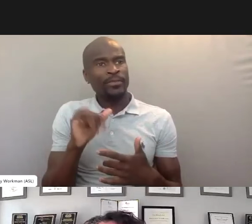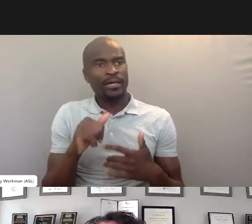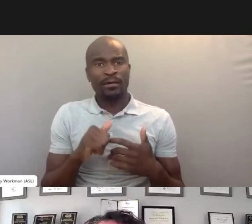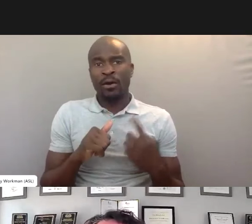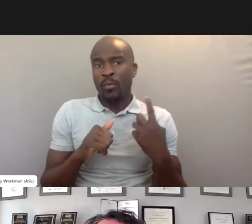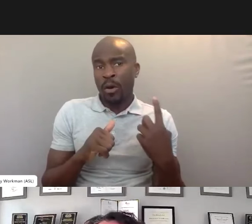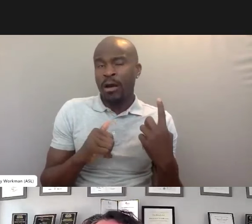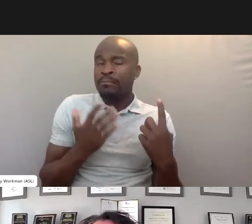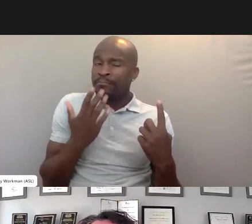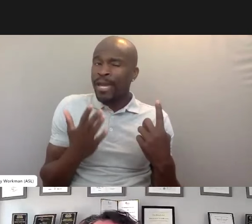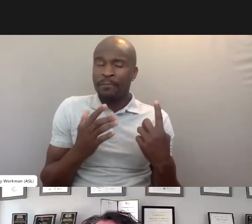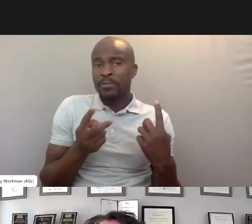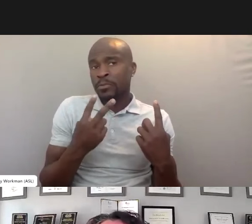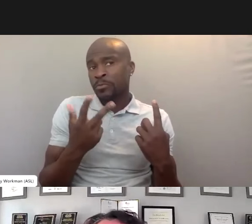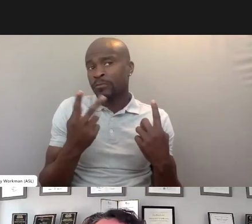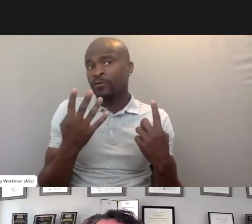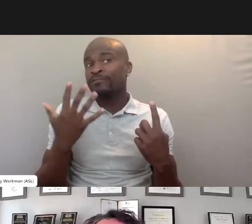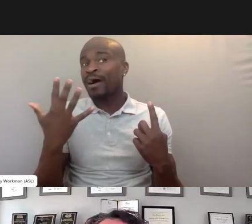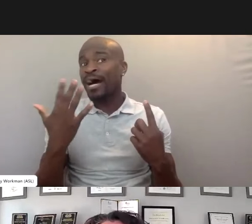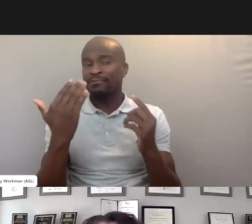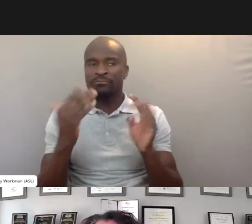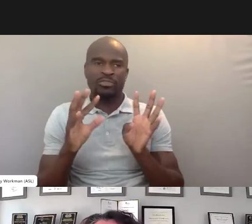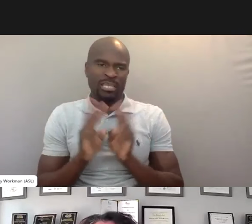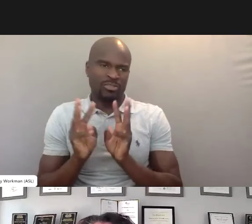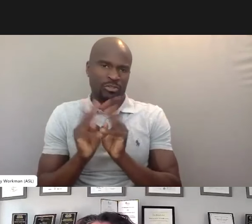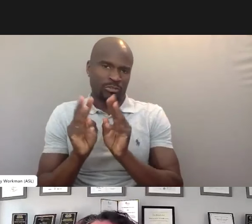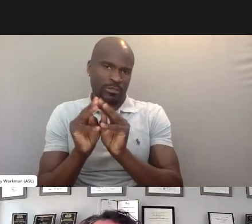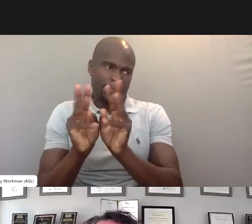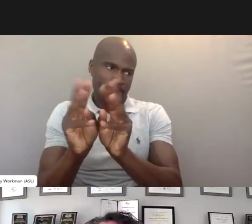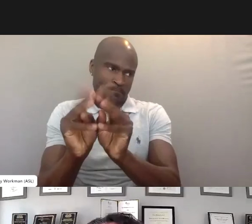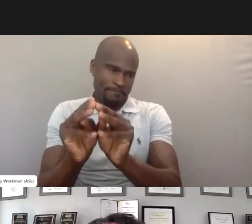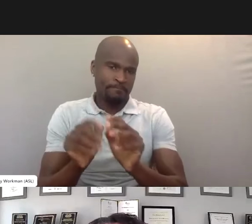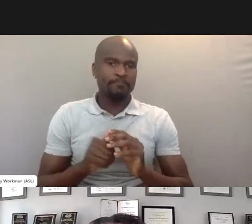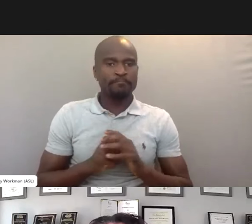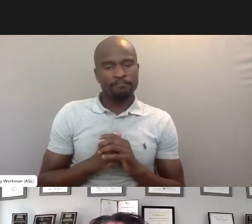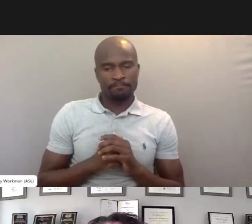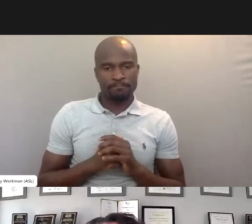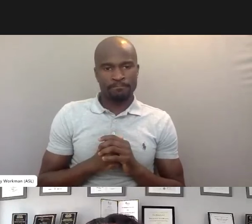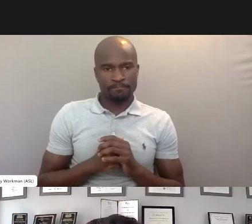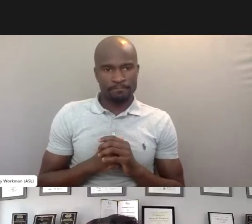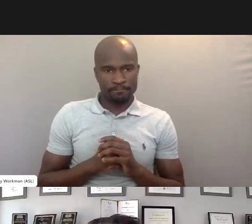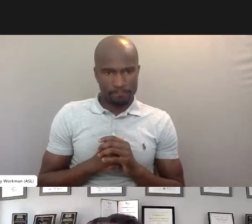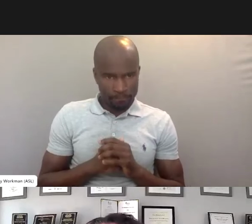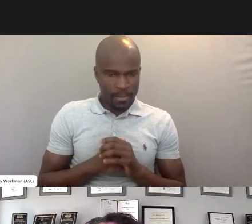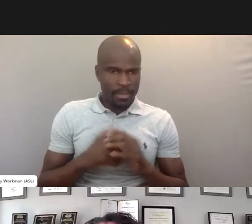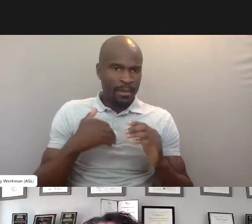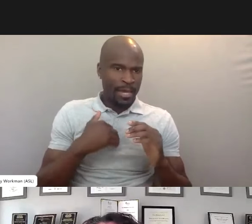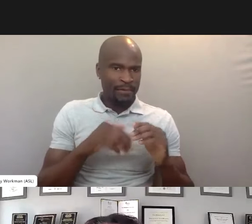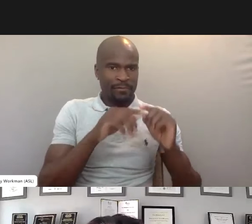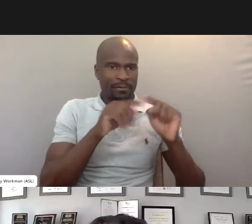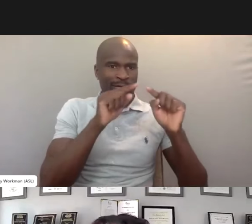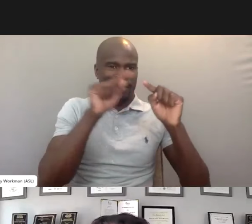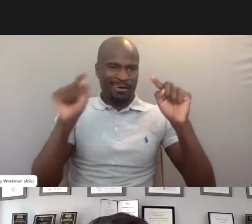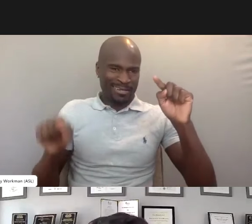So these are sort of the core modules of SPR: problem solving, positive activity scheduling, managing reactions, helpful thinking,